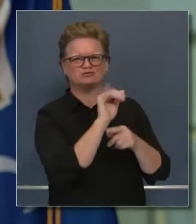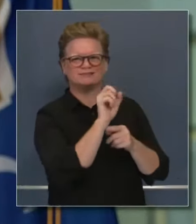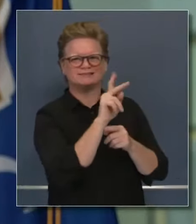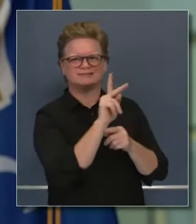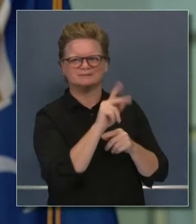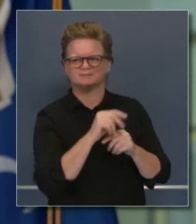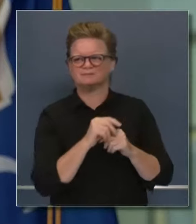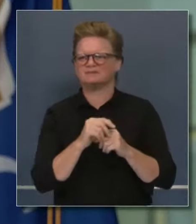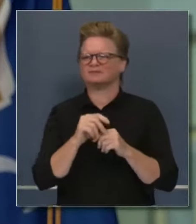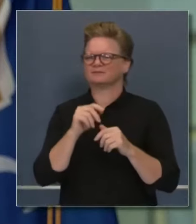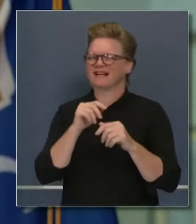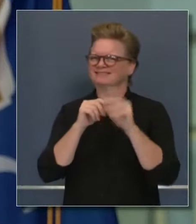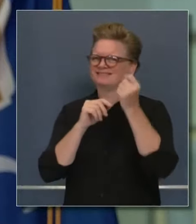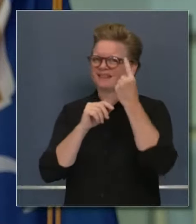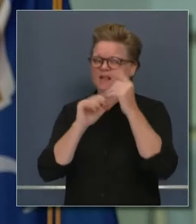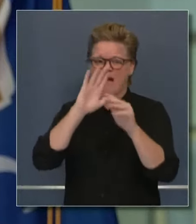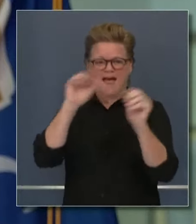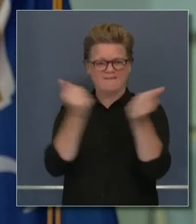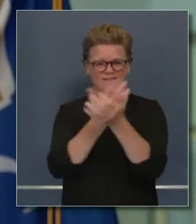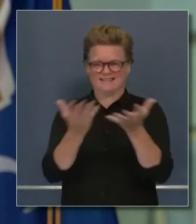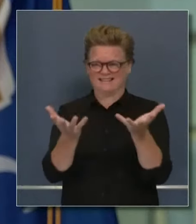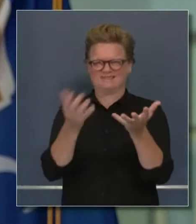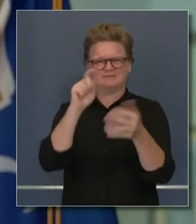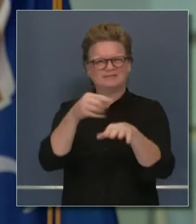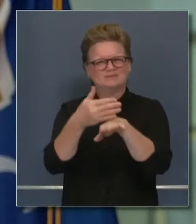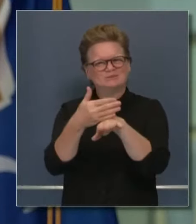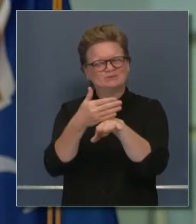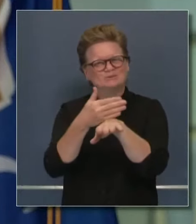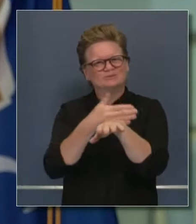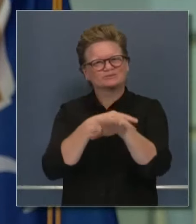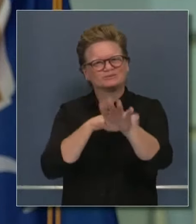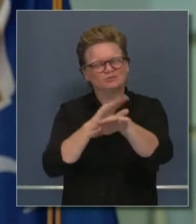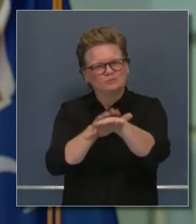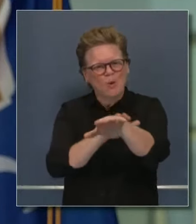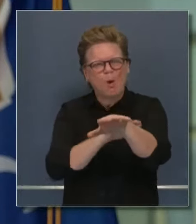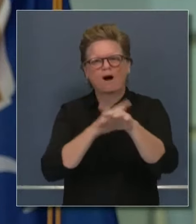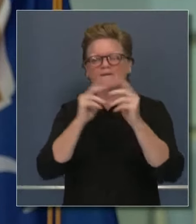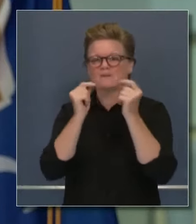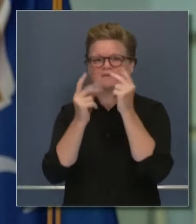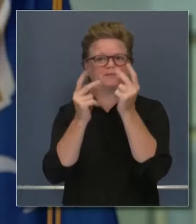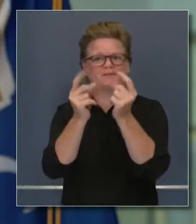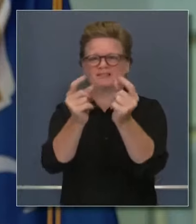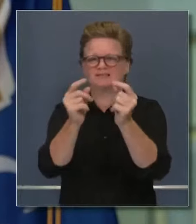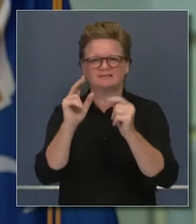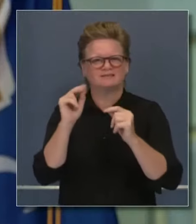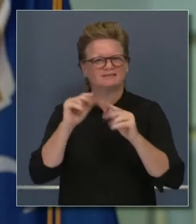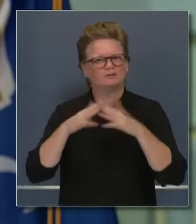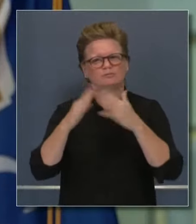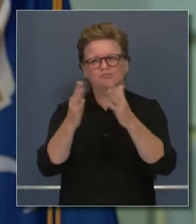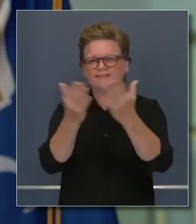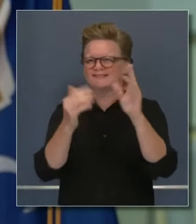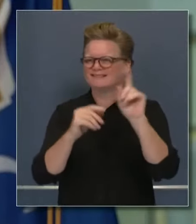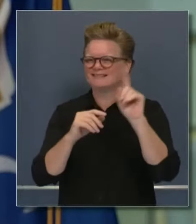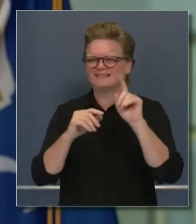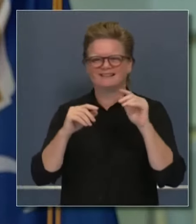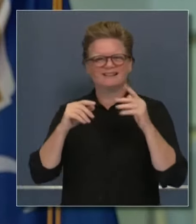also builds up general mixing across the state